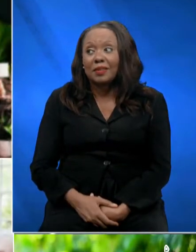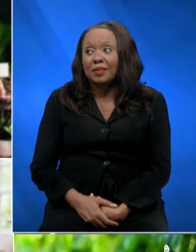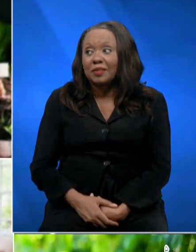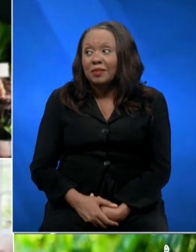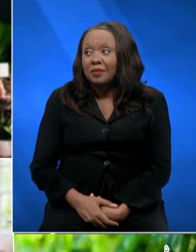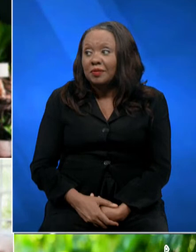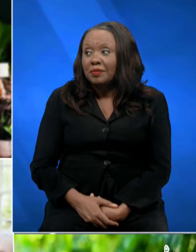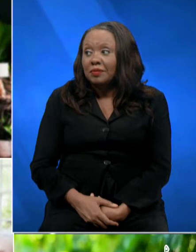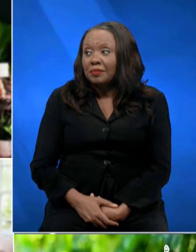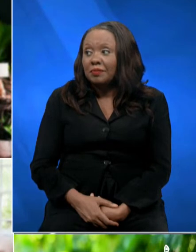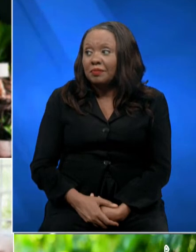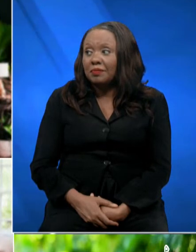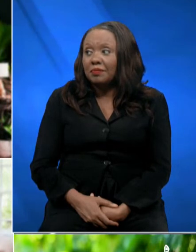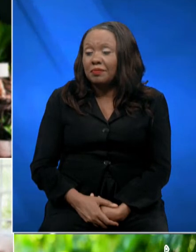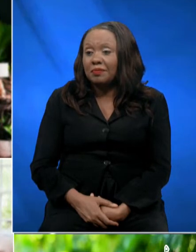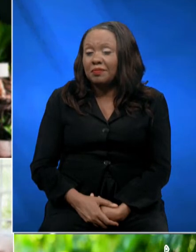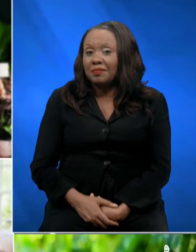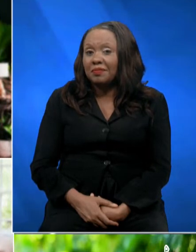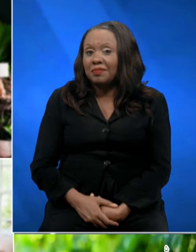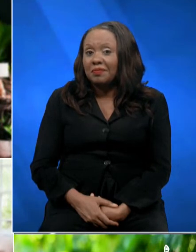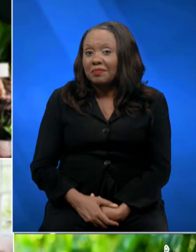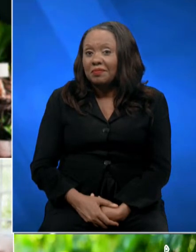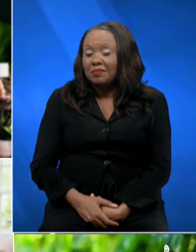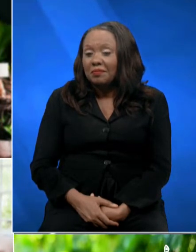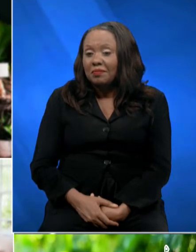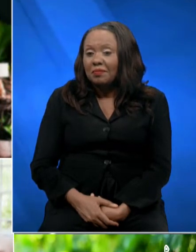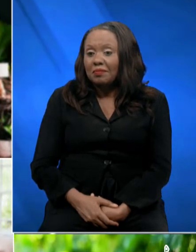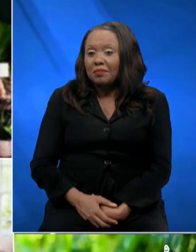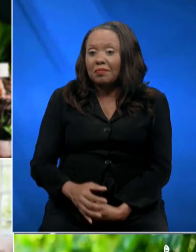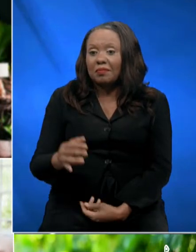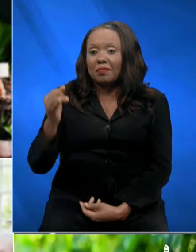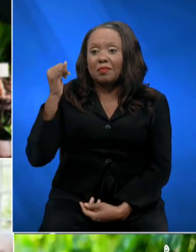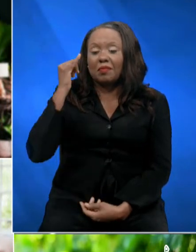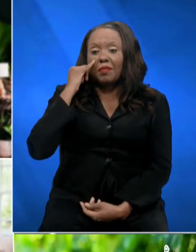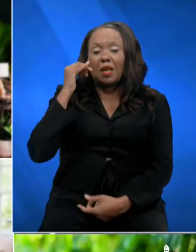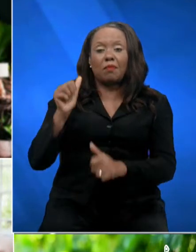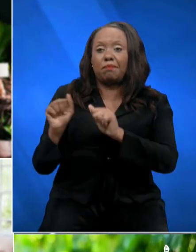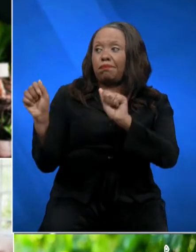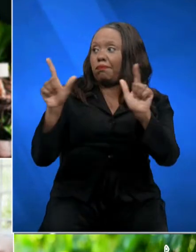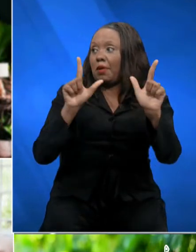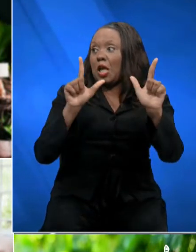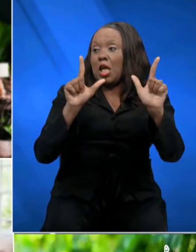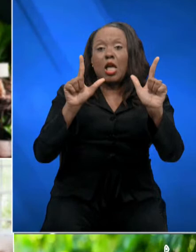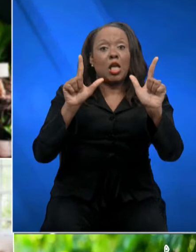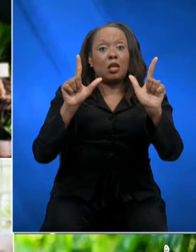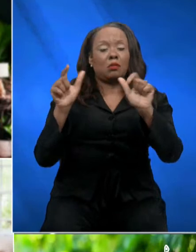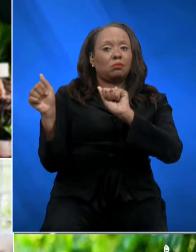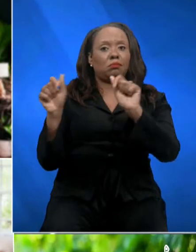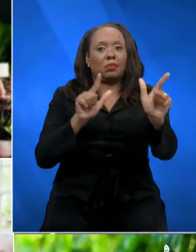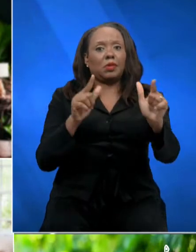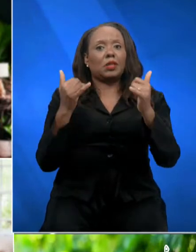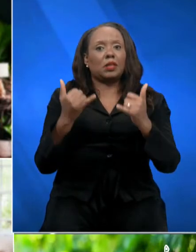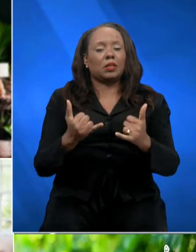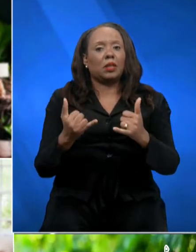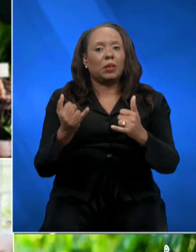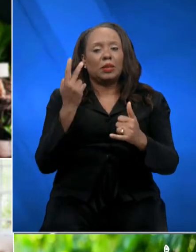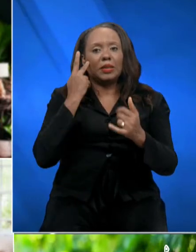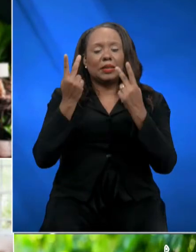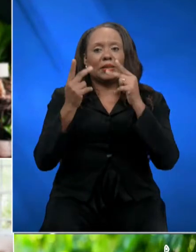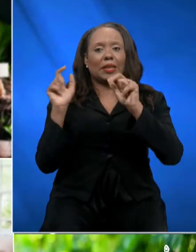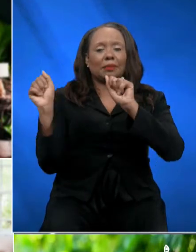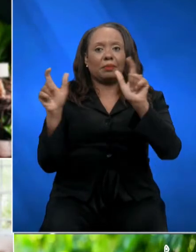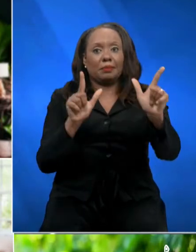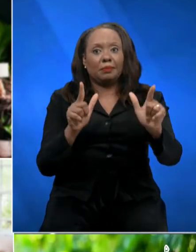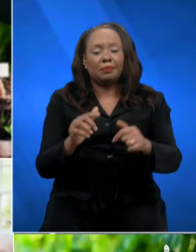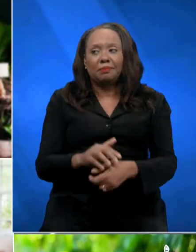we are getting those slides, it would be wonderful to have Dr. Pierce go through them quickly at this time.